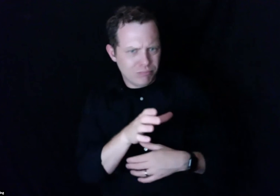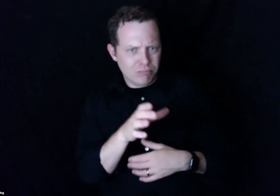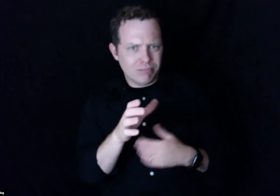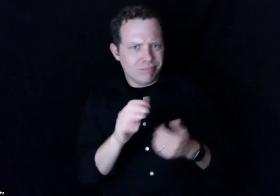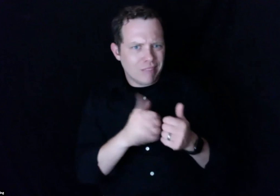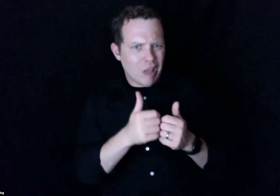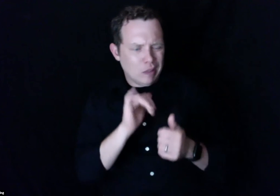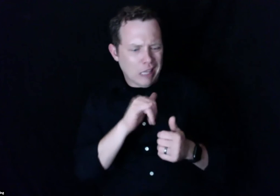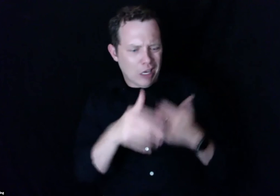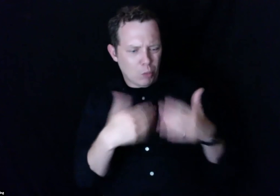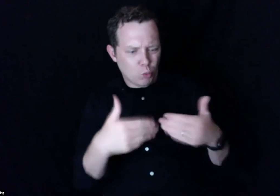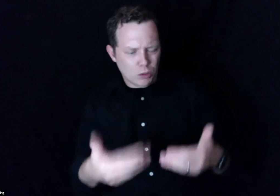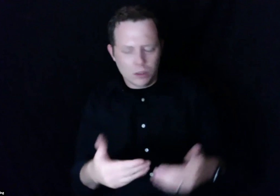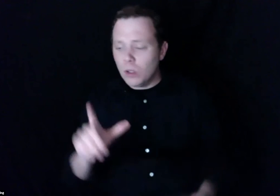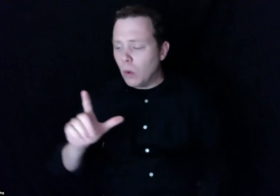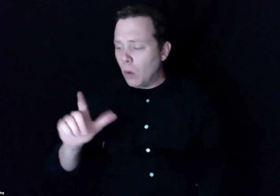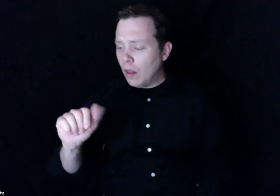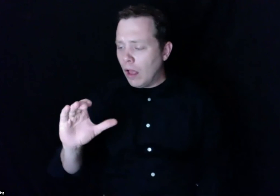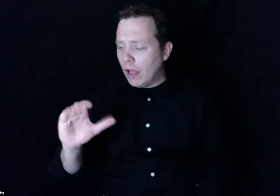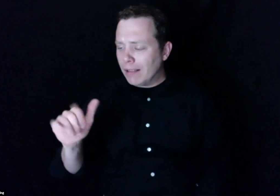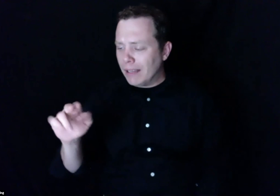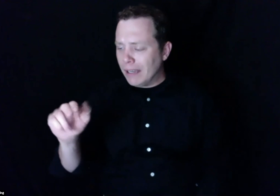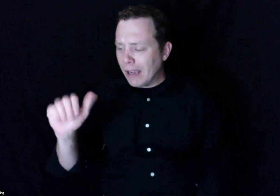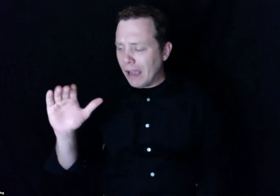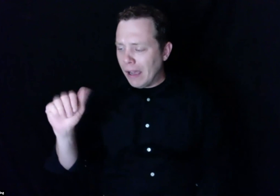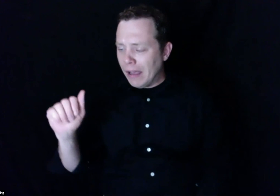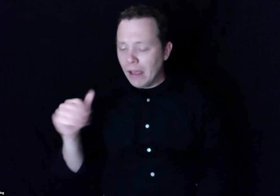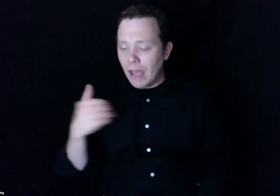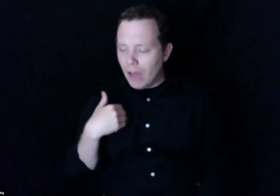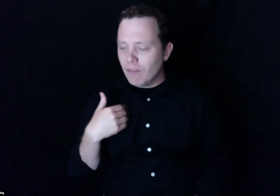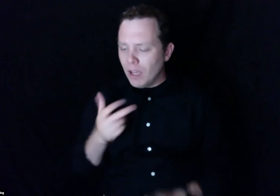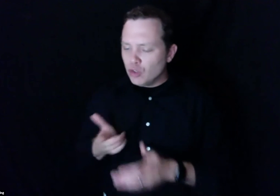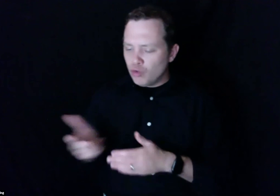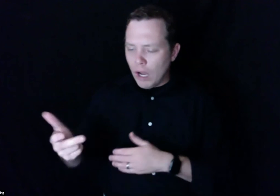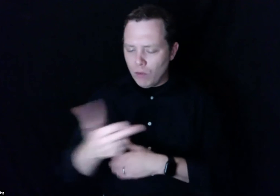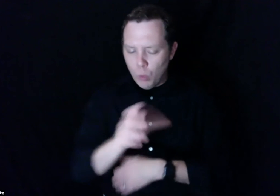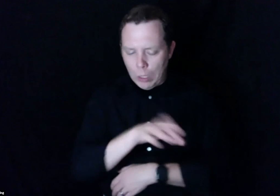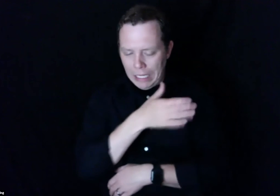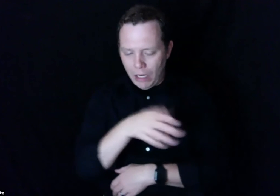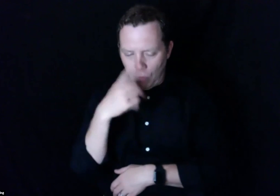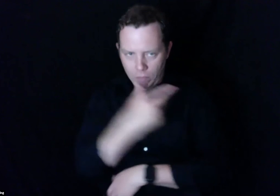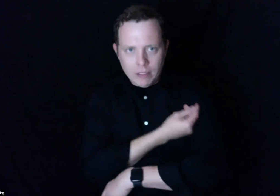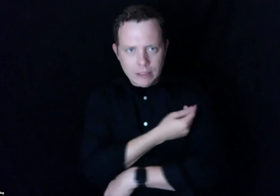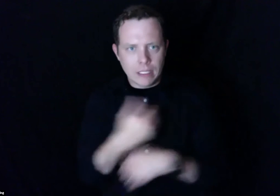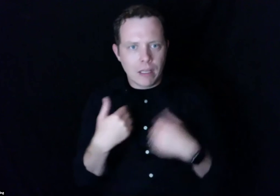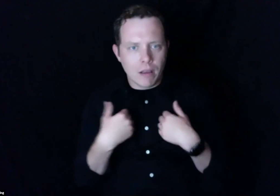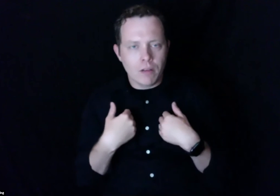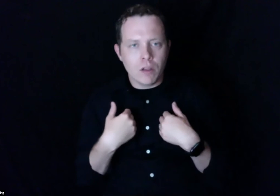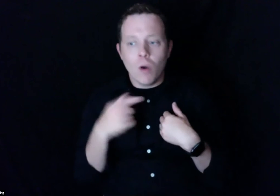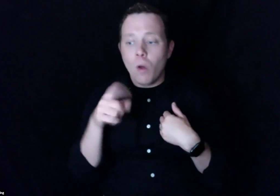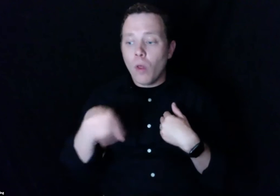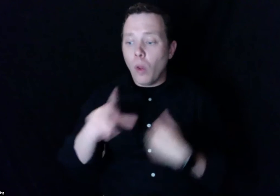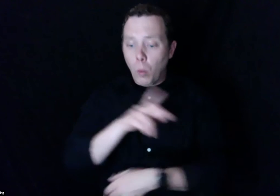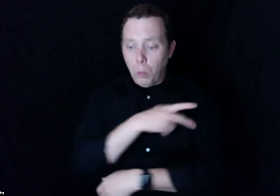So the La Clinica does have a drive-in clinic for the COVID vaccine. And so qualifying patients, which will